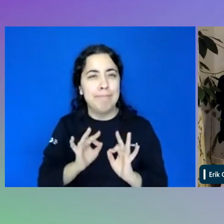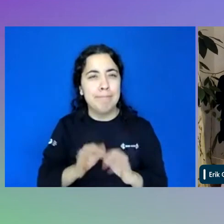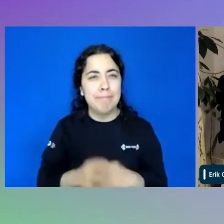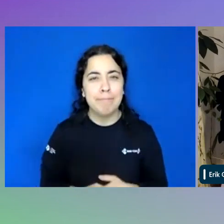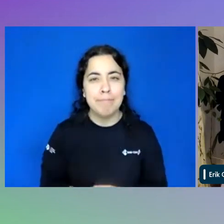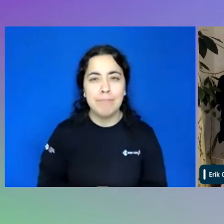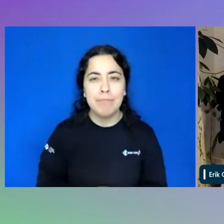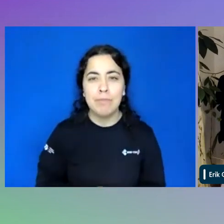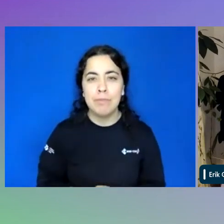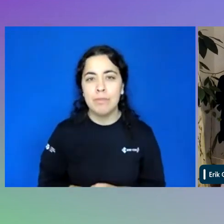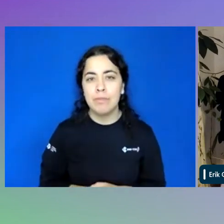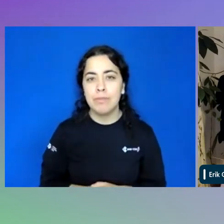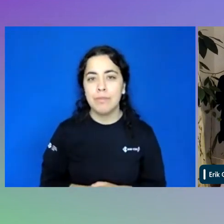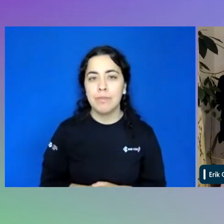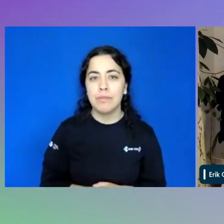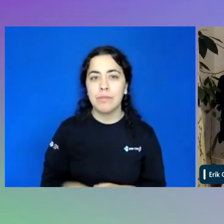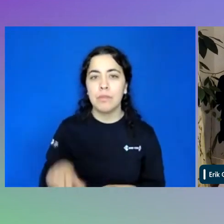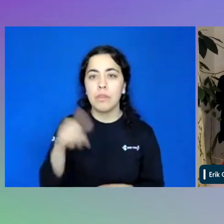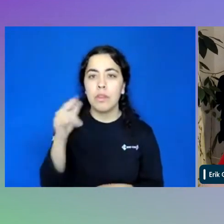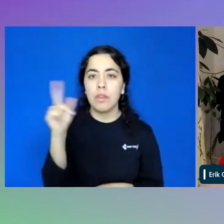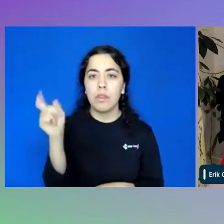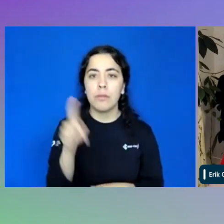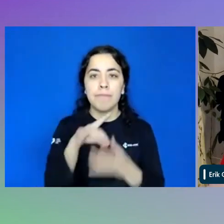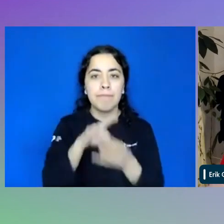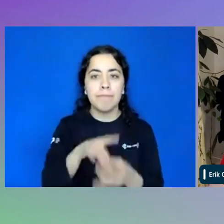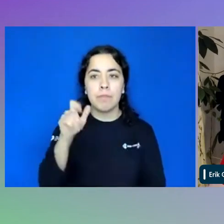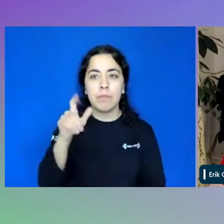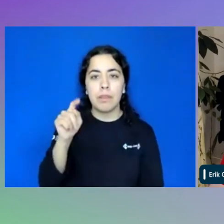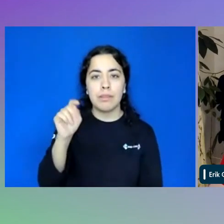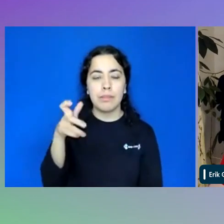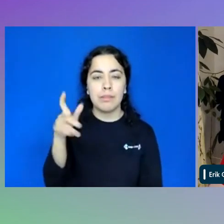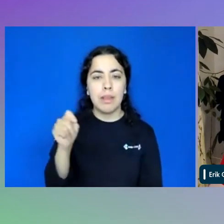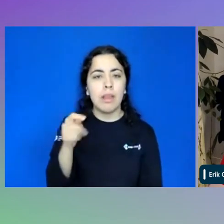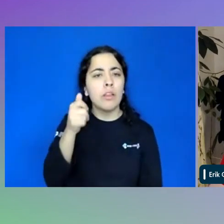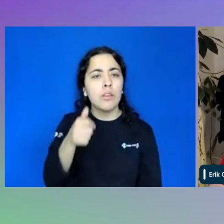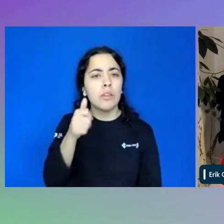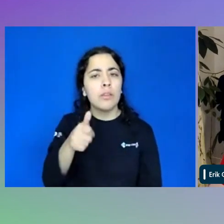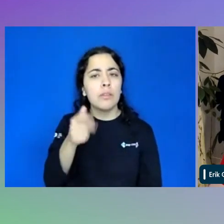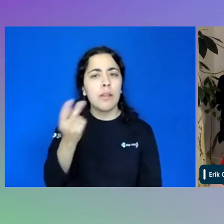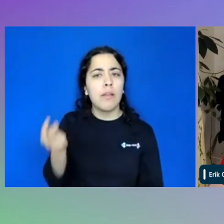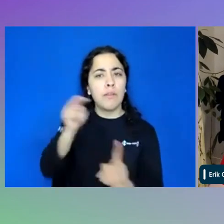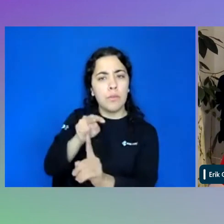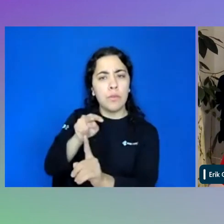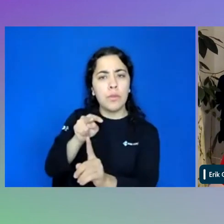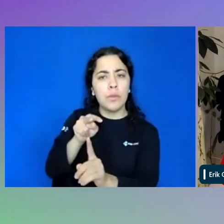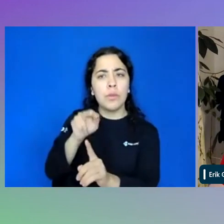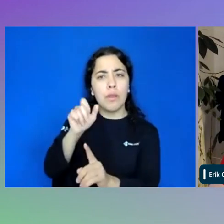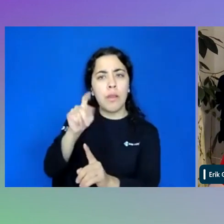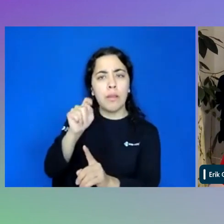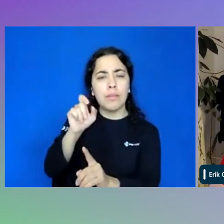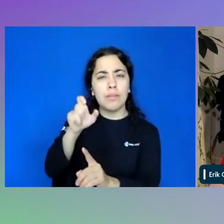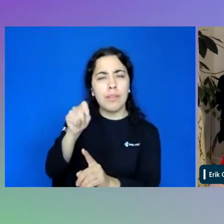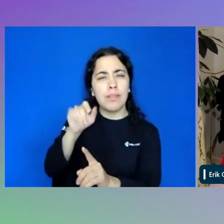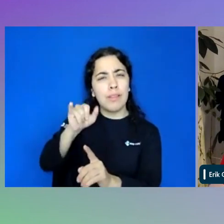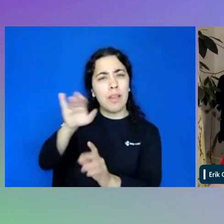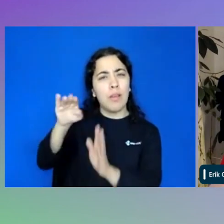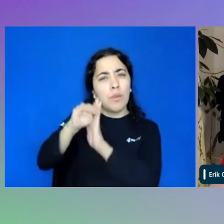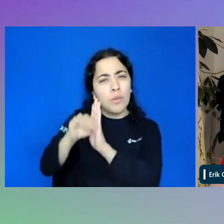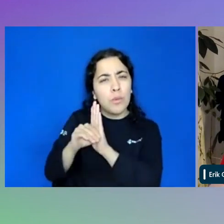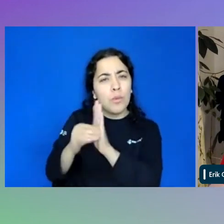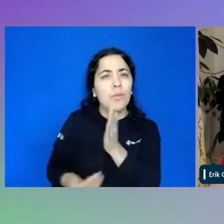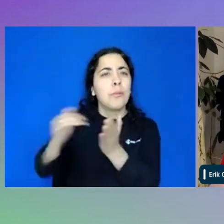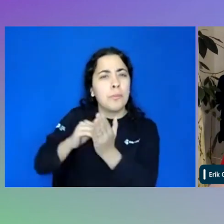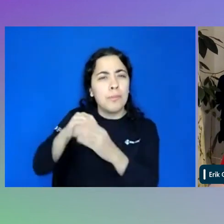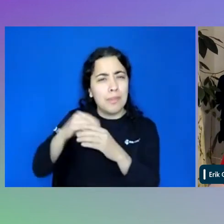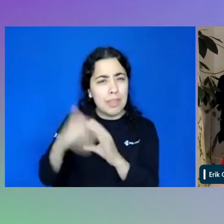Another question here on alt text. How do you interpret the rule behind alt text and repeating the text within the email?